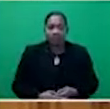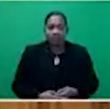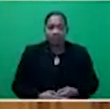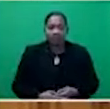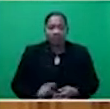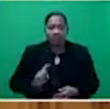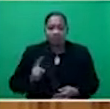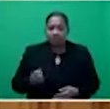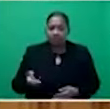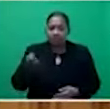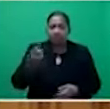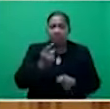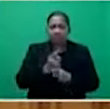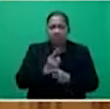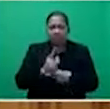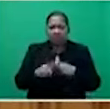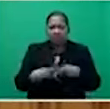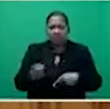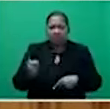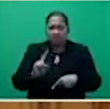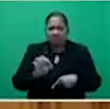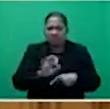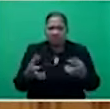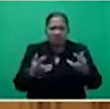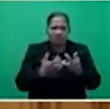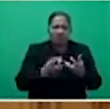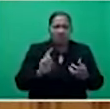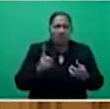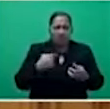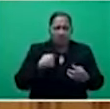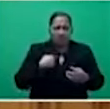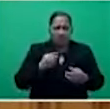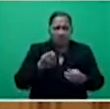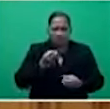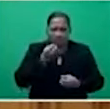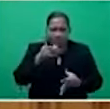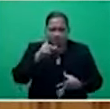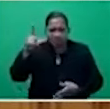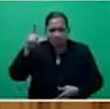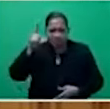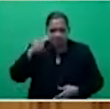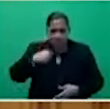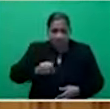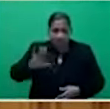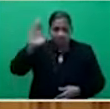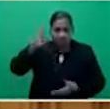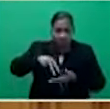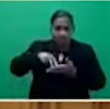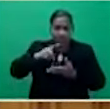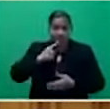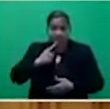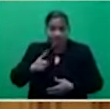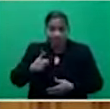is irrelevant of what I made a point of order yesterday. My point of order yesterday was that the